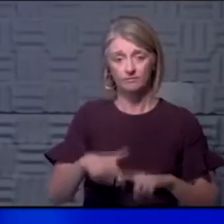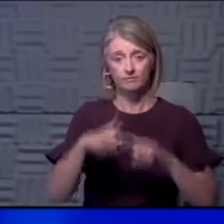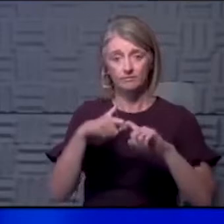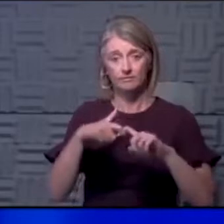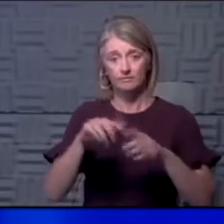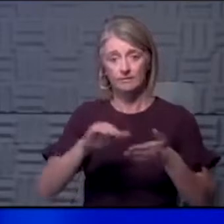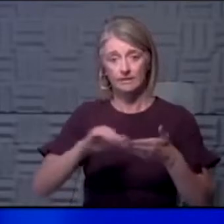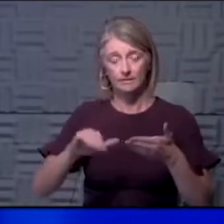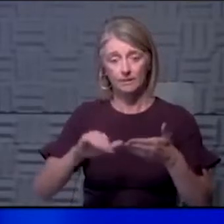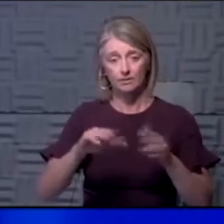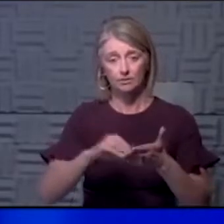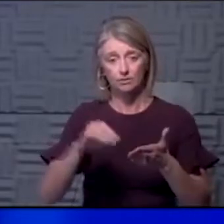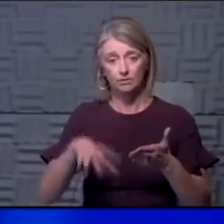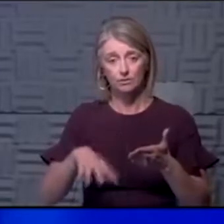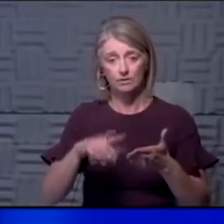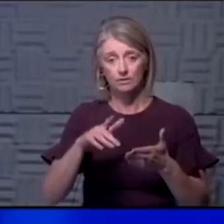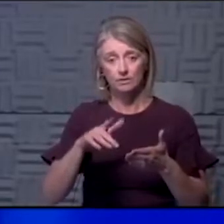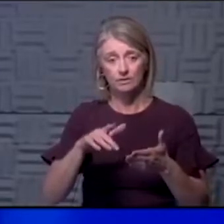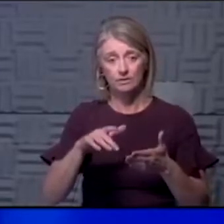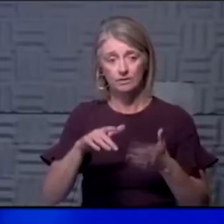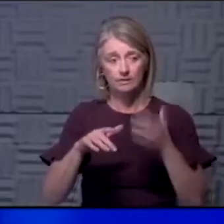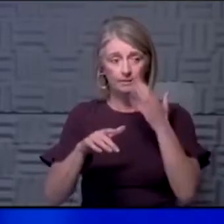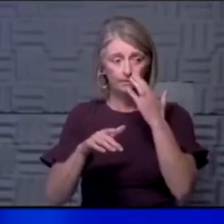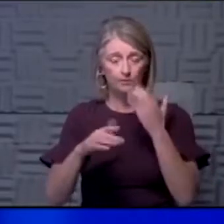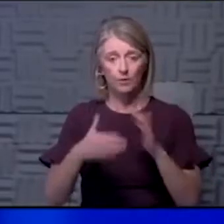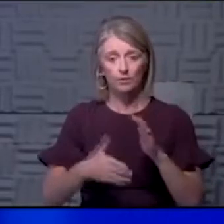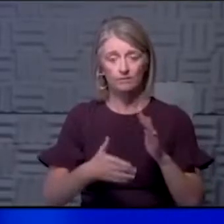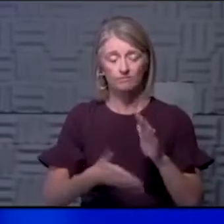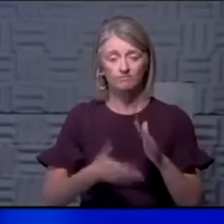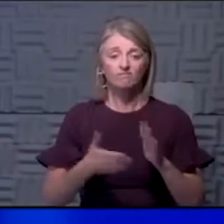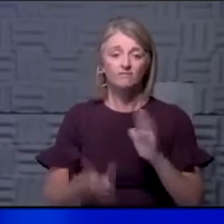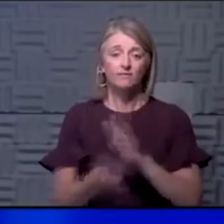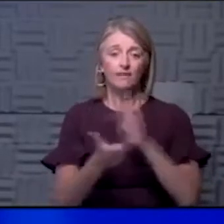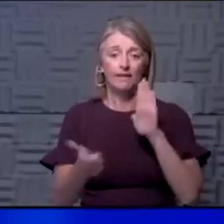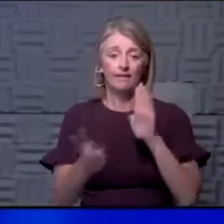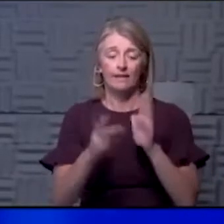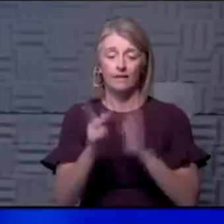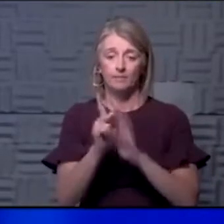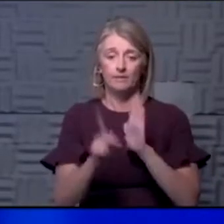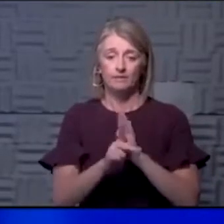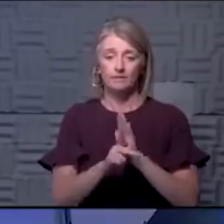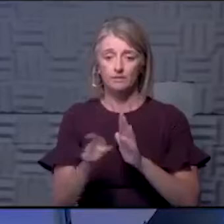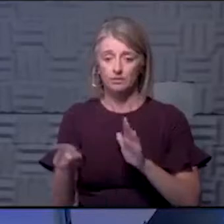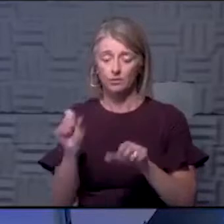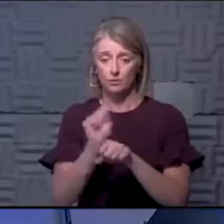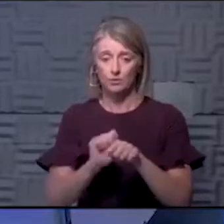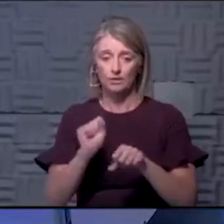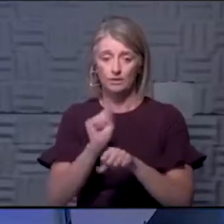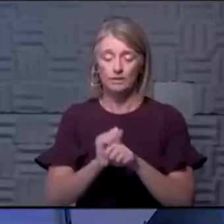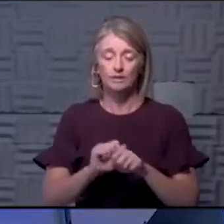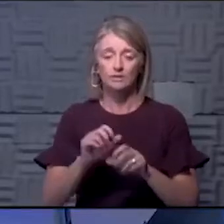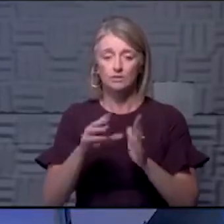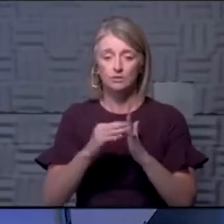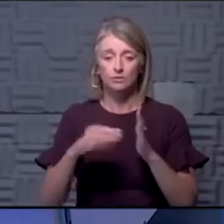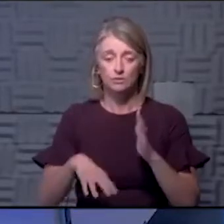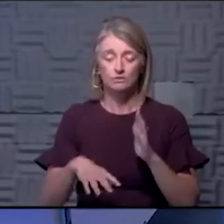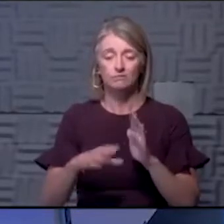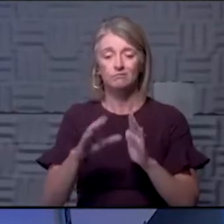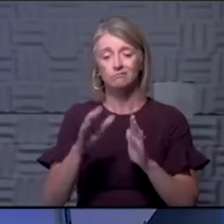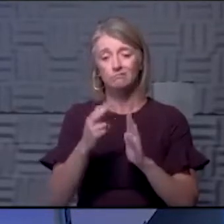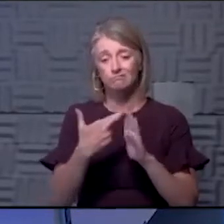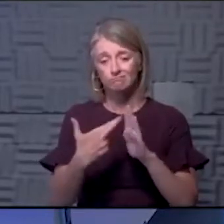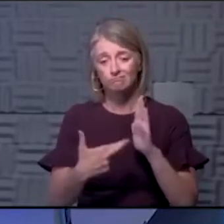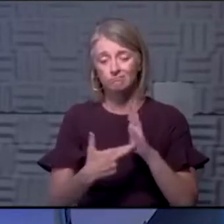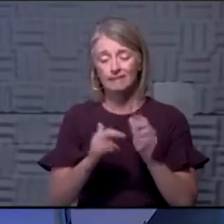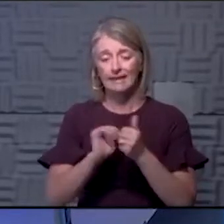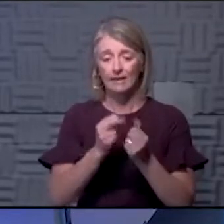expelled students, Chancellor Girod, for violating COVID-19 policies. I know you said you were working on student conduct aspects of how the